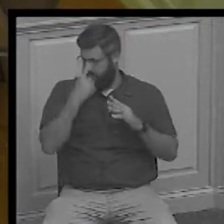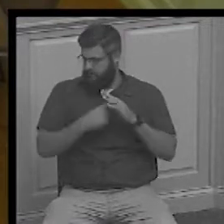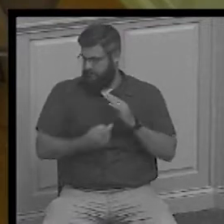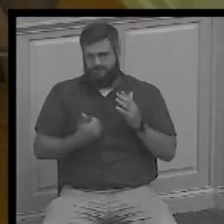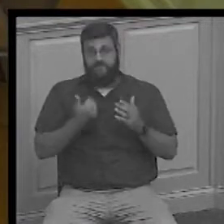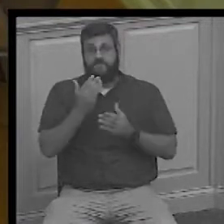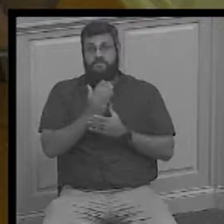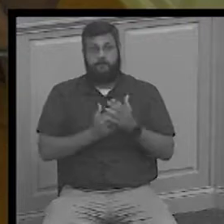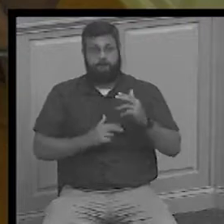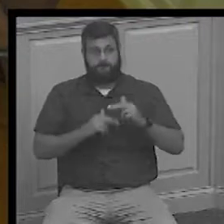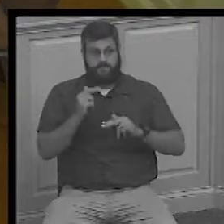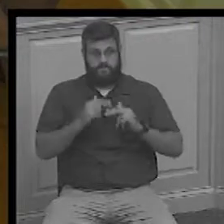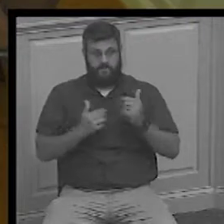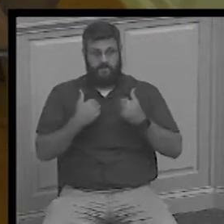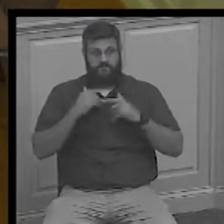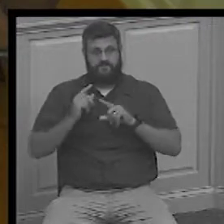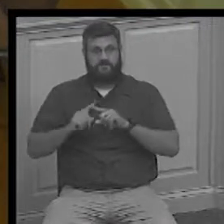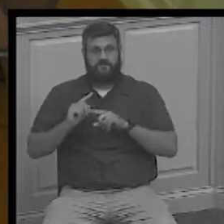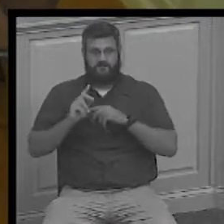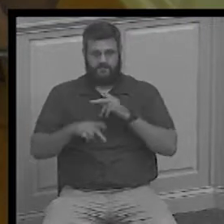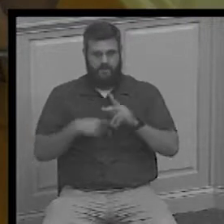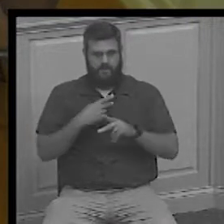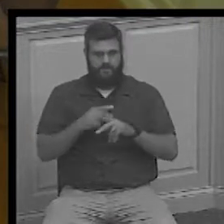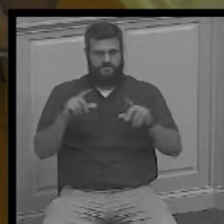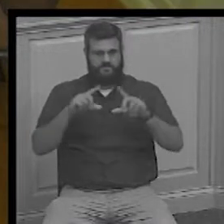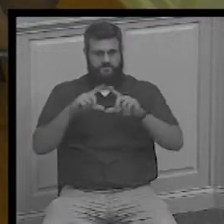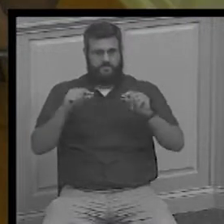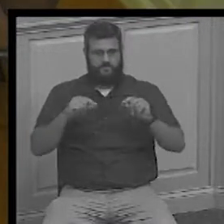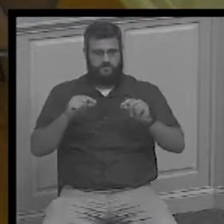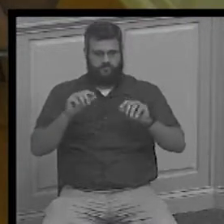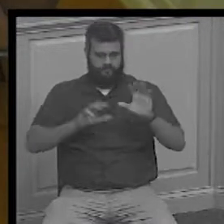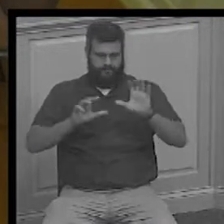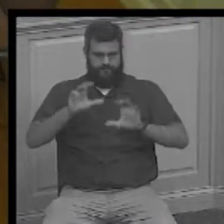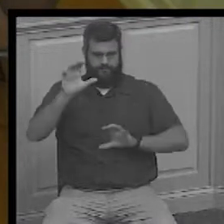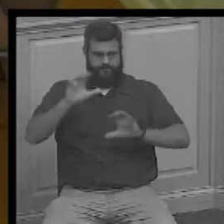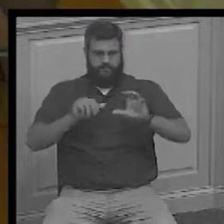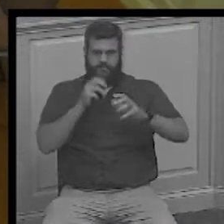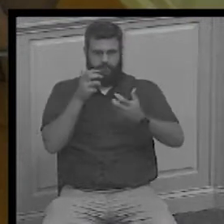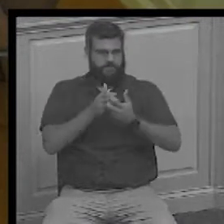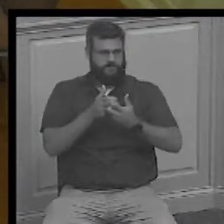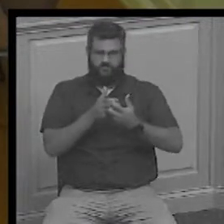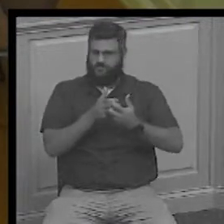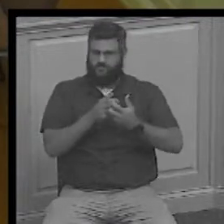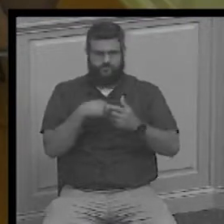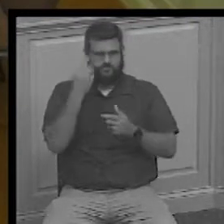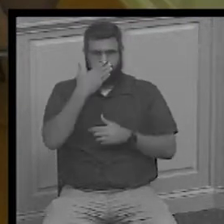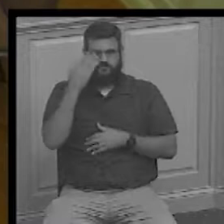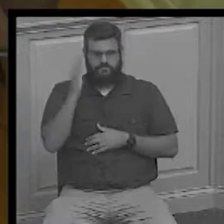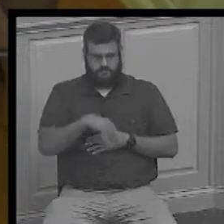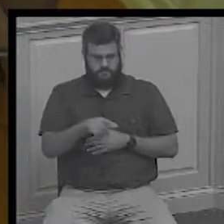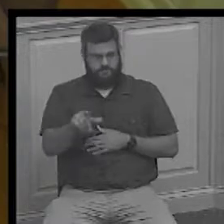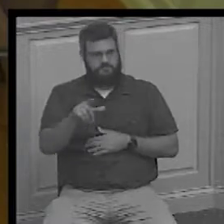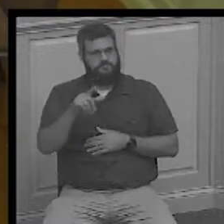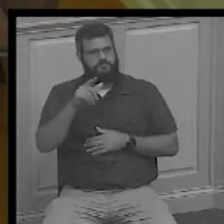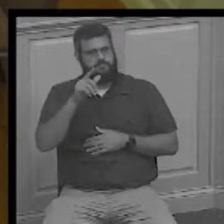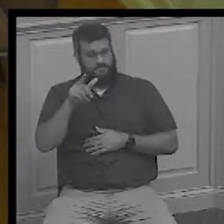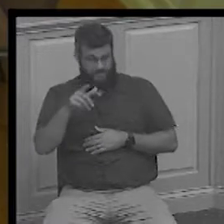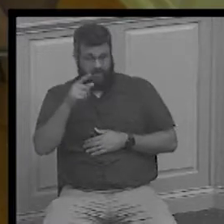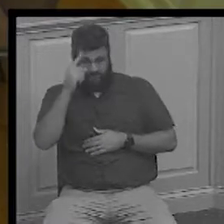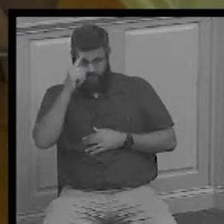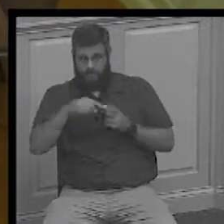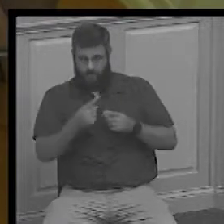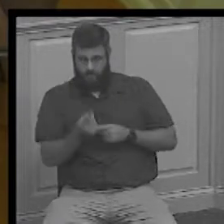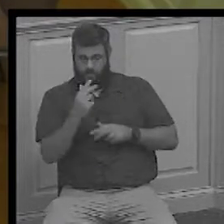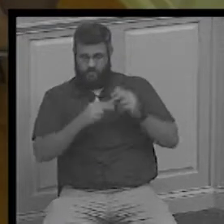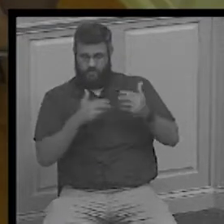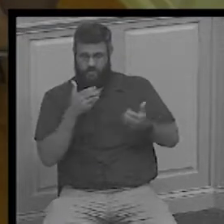have differing kinds of brick. That to me that's looks what, bad. yes. Yeah. Yes. I can think of one real close to City Hall that, But they've